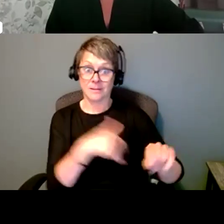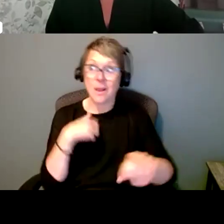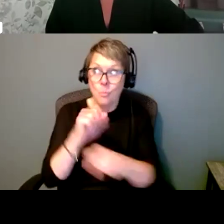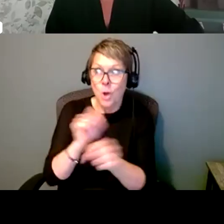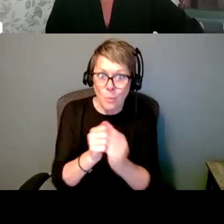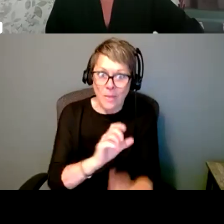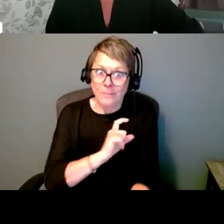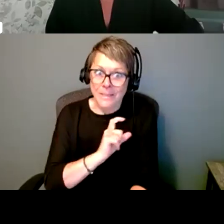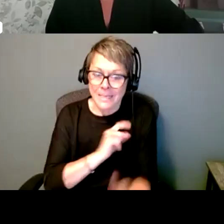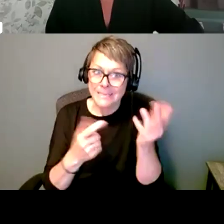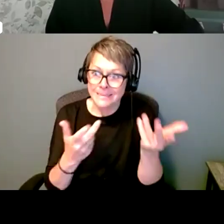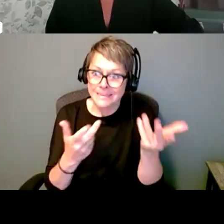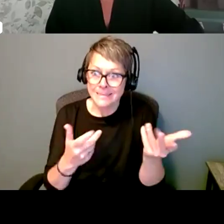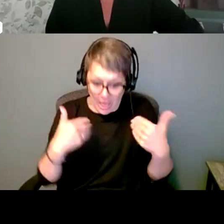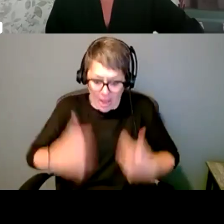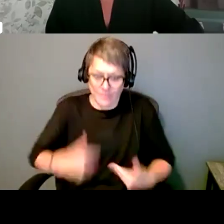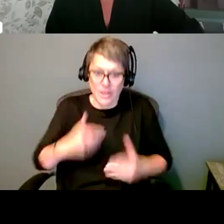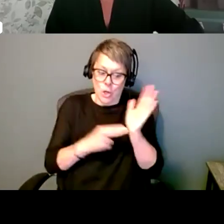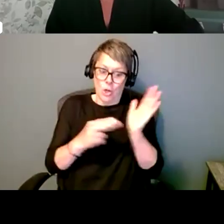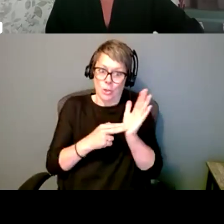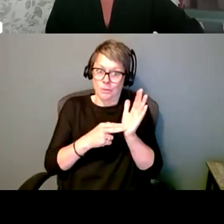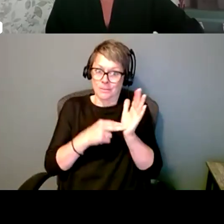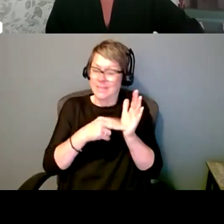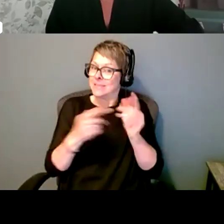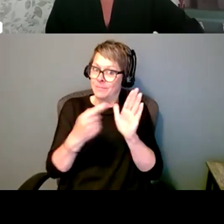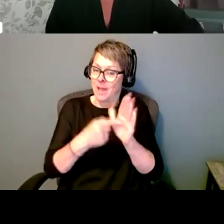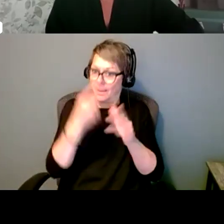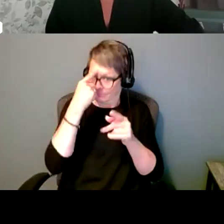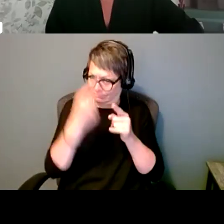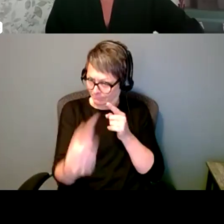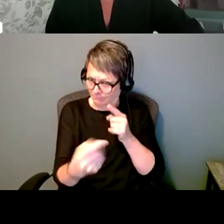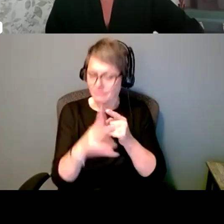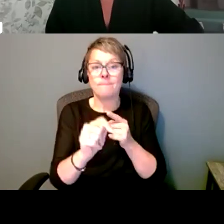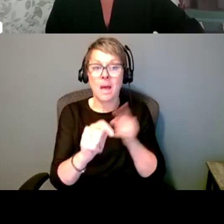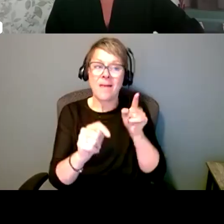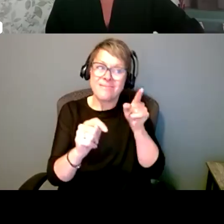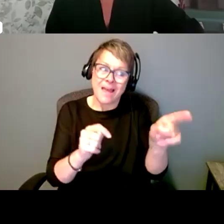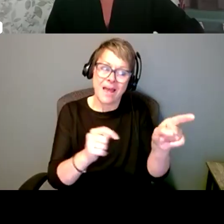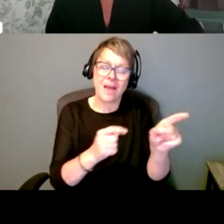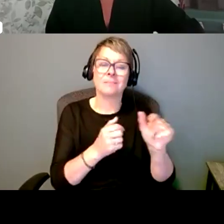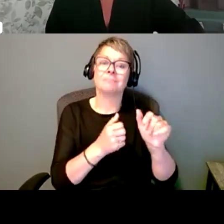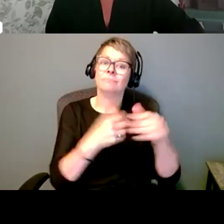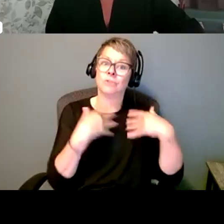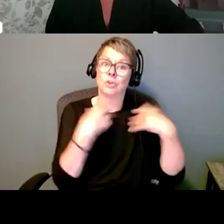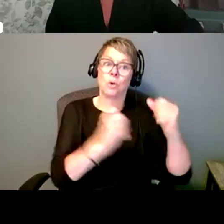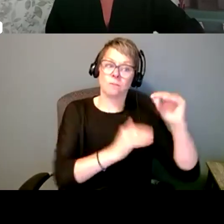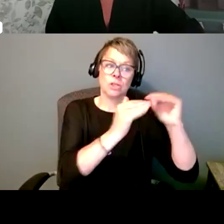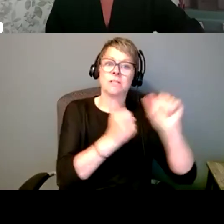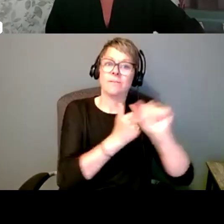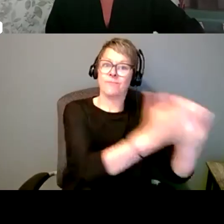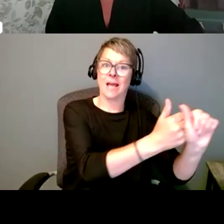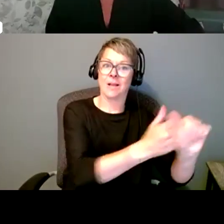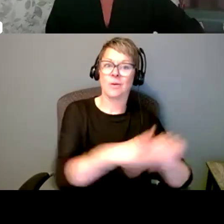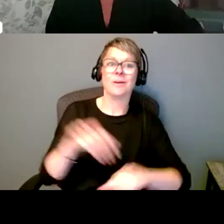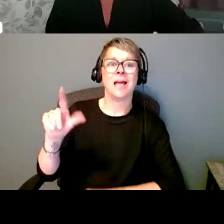officer. I'm a nurse. We had different ideas. So it was good to have values and principles guiding our practice. And we worked very well together. Those values